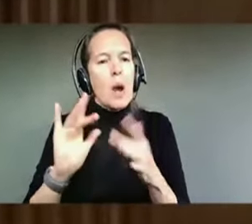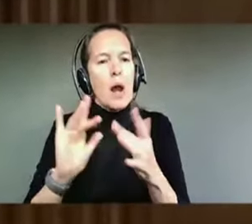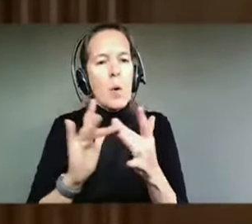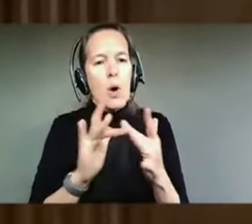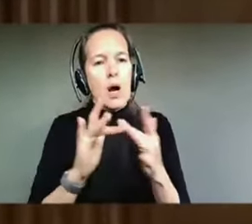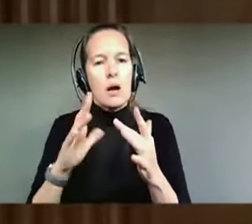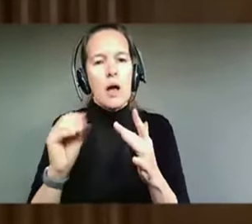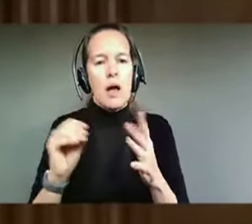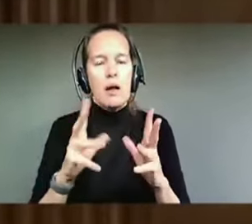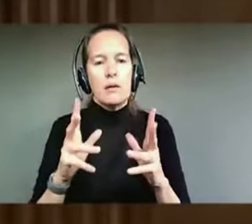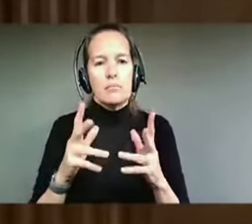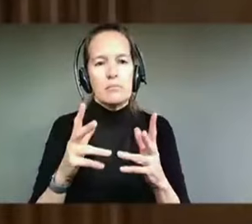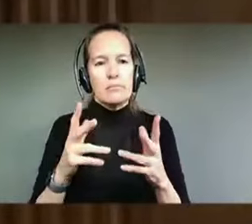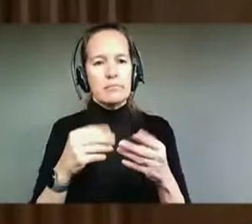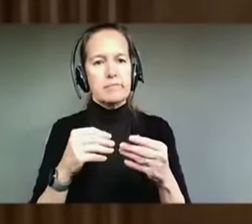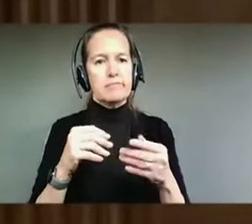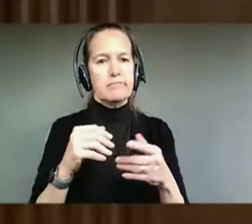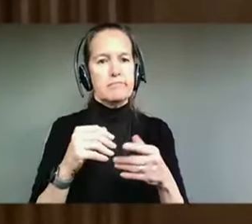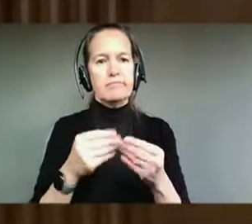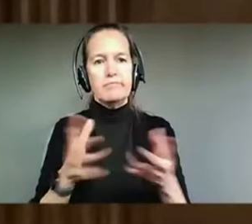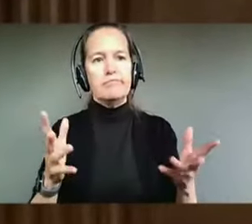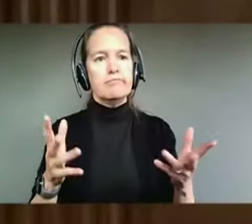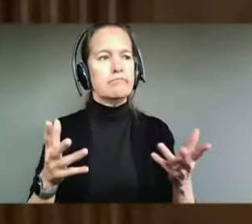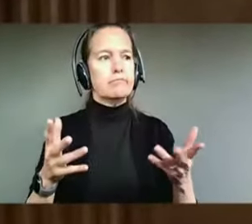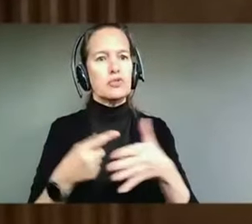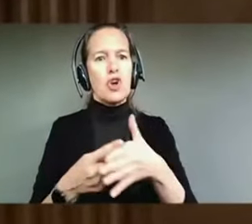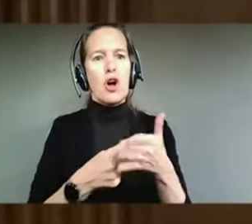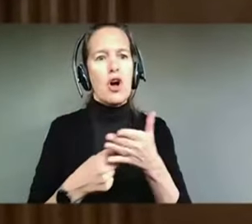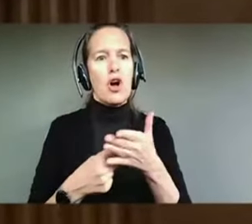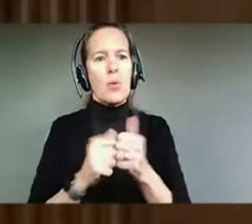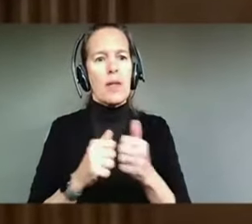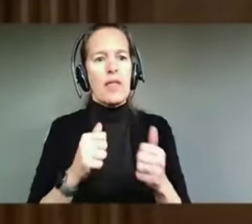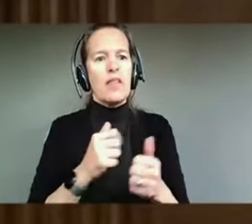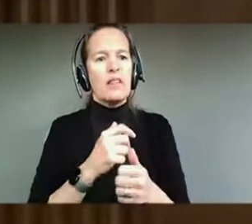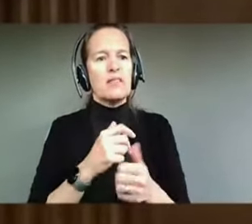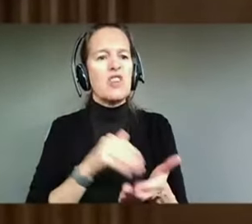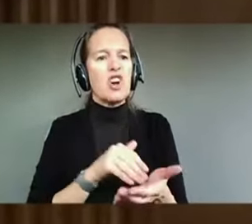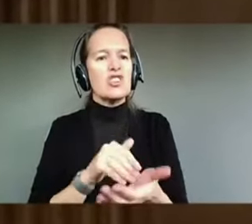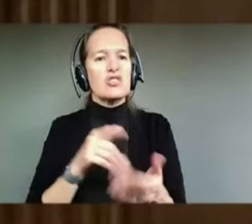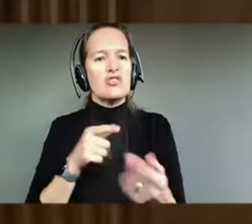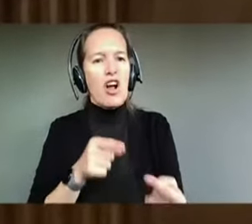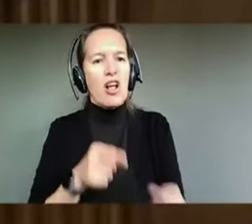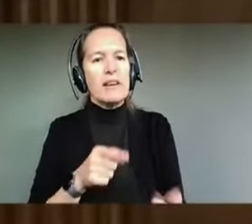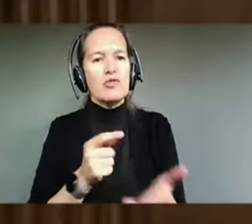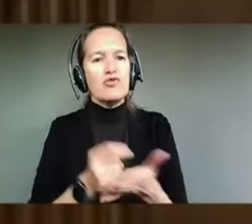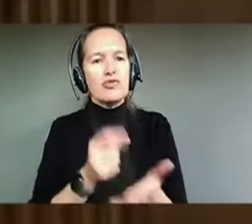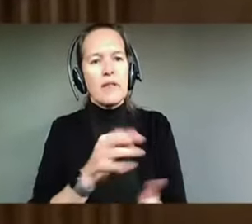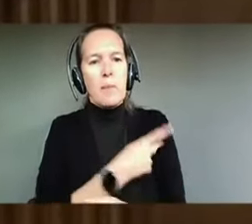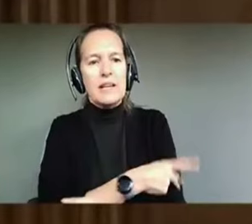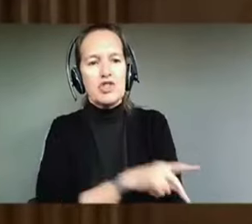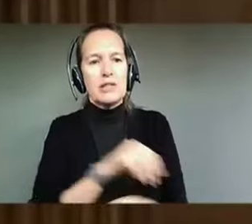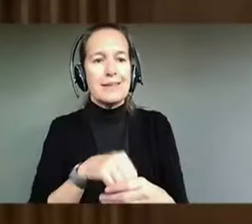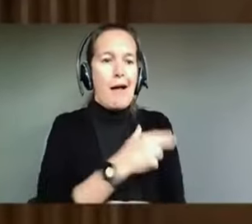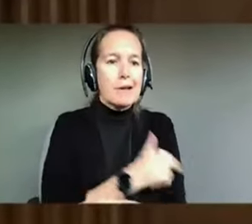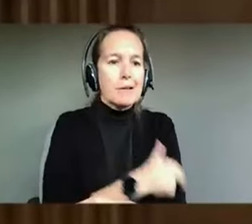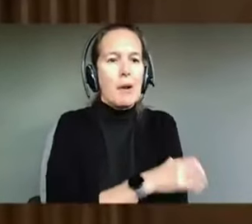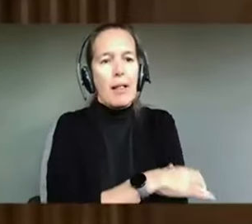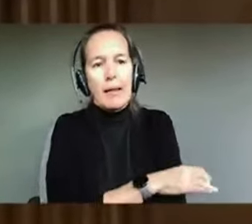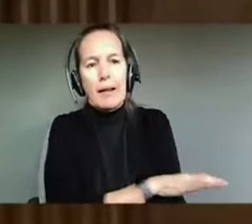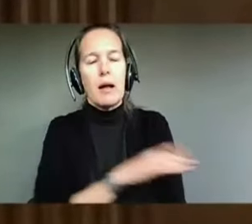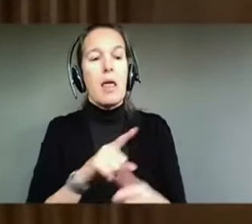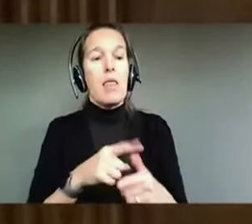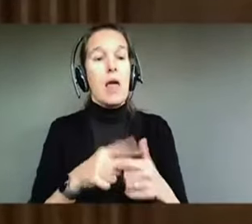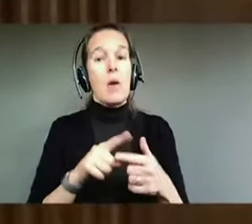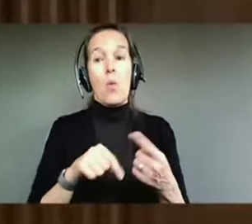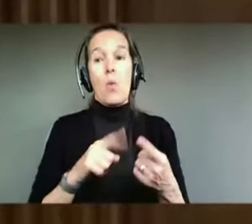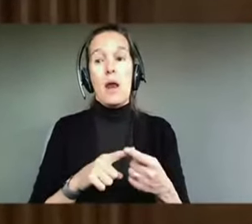my state who are struggling to treat critically ill COVID-19 patients in their hospitals and clinics. And when the initial waves of the pandemic slowed,